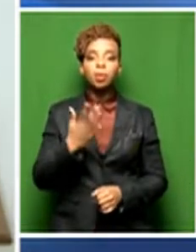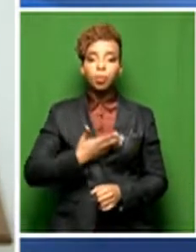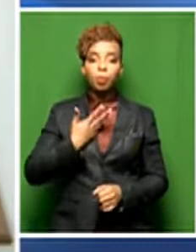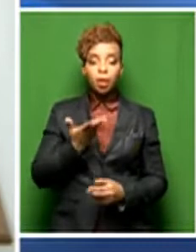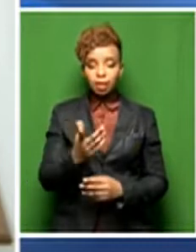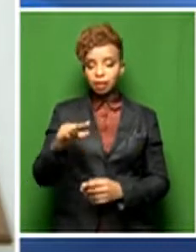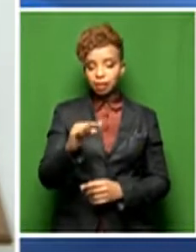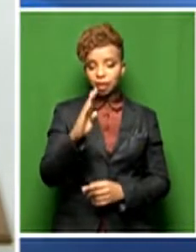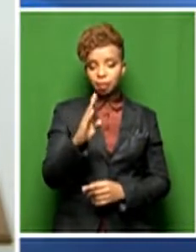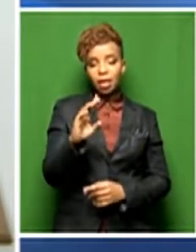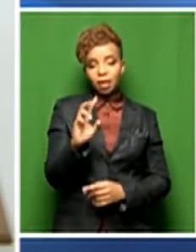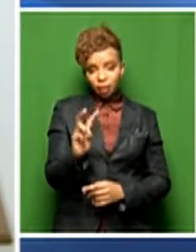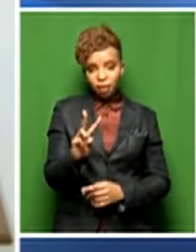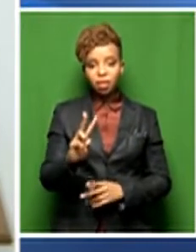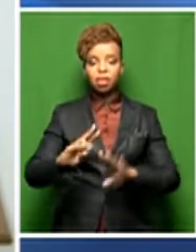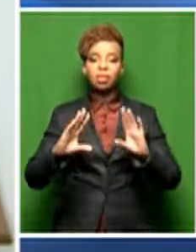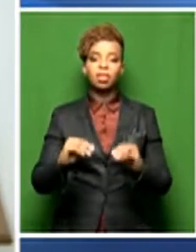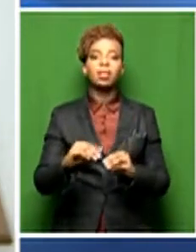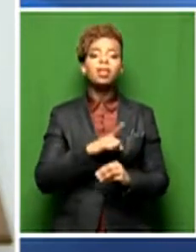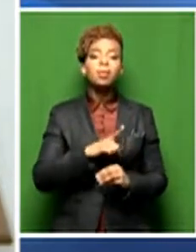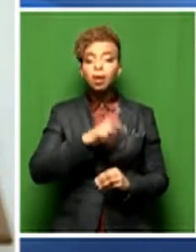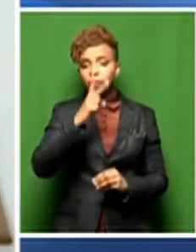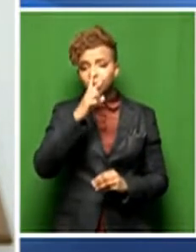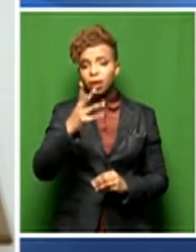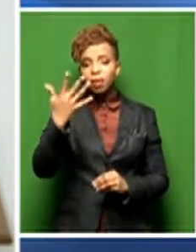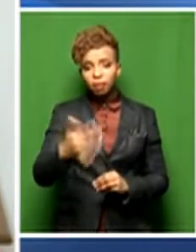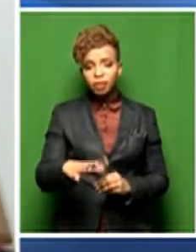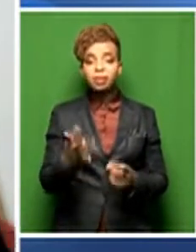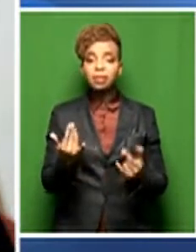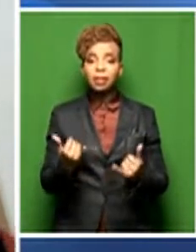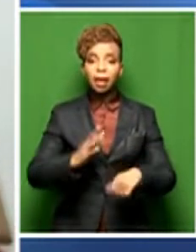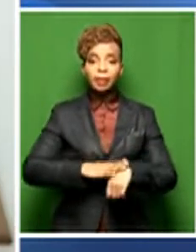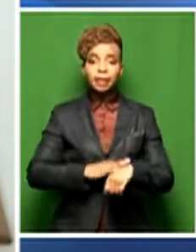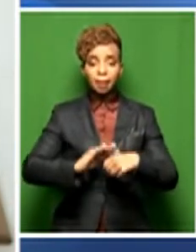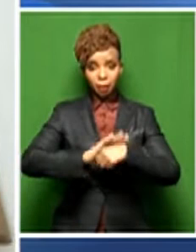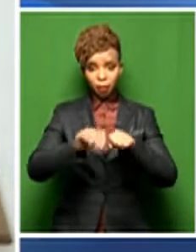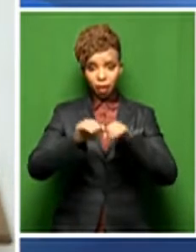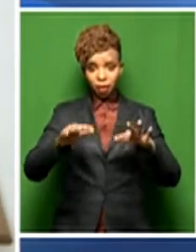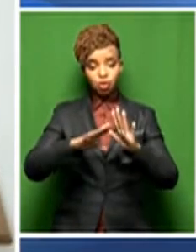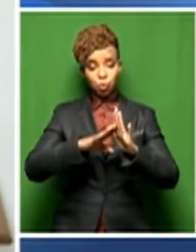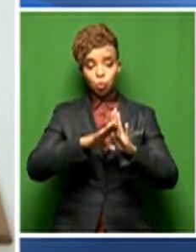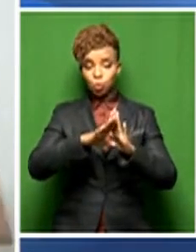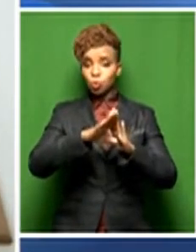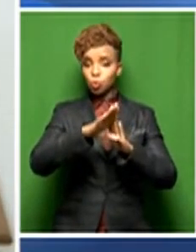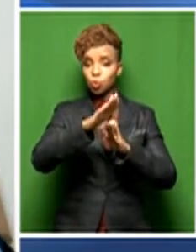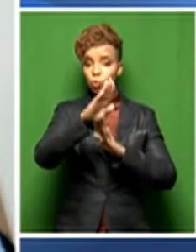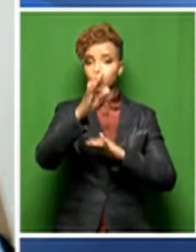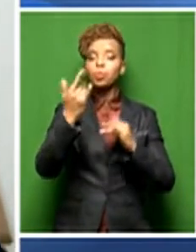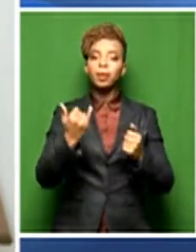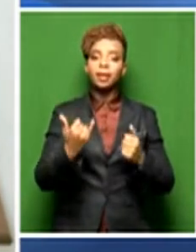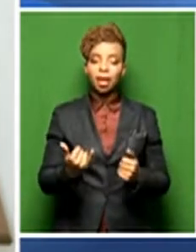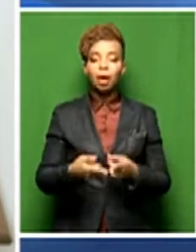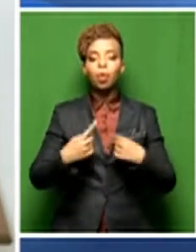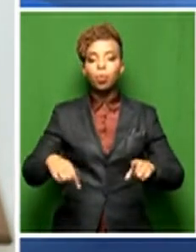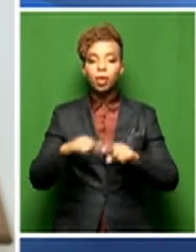has escalated during COVID-19. So now we are also looking at post-COVID-19, because most of